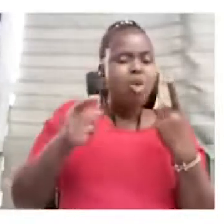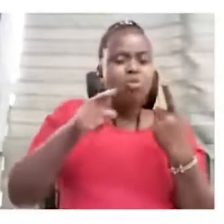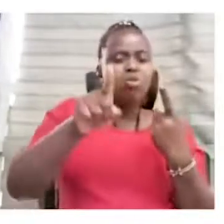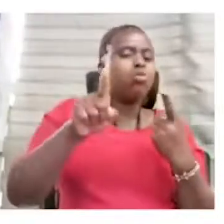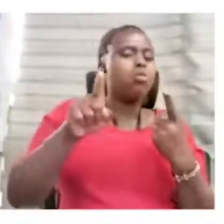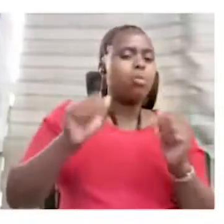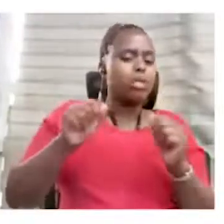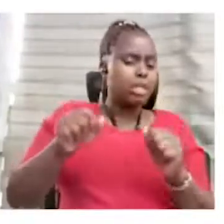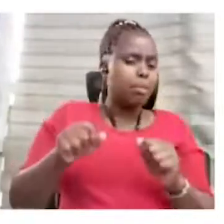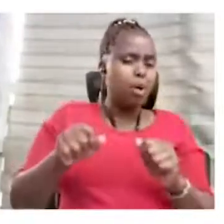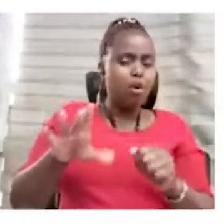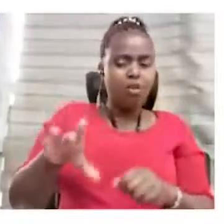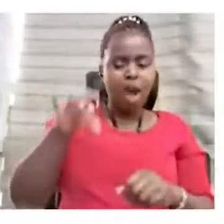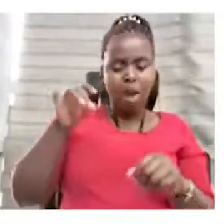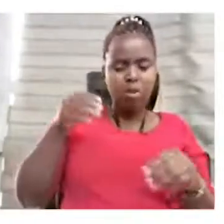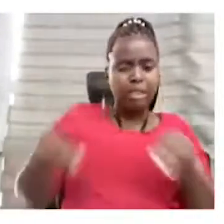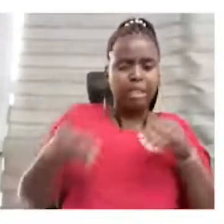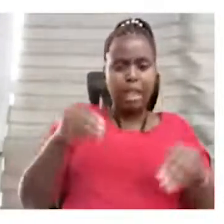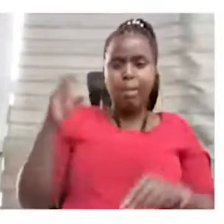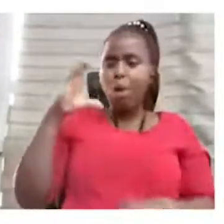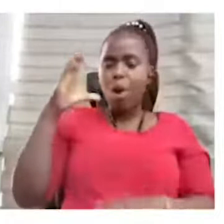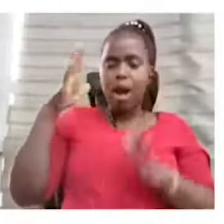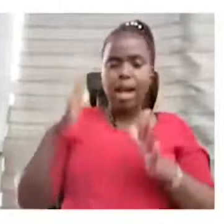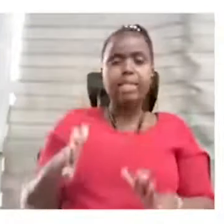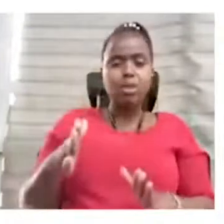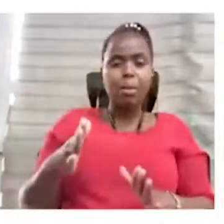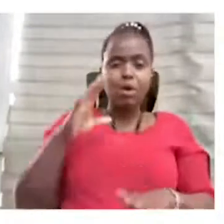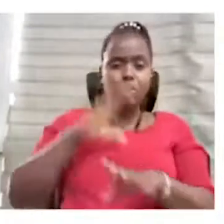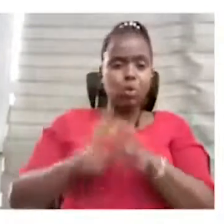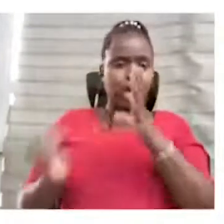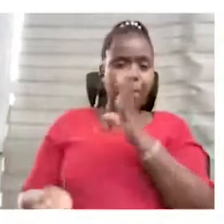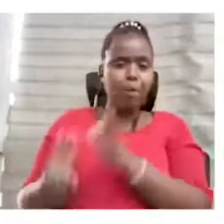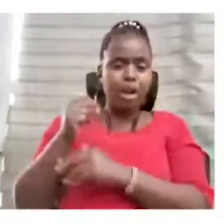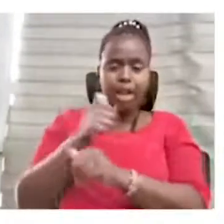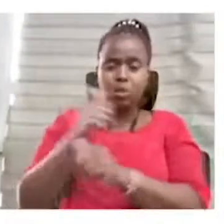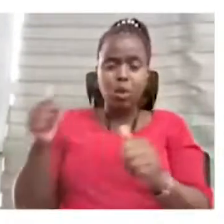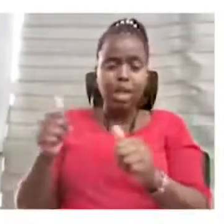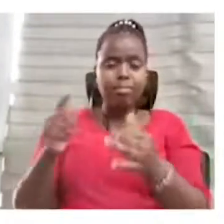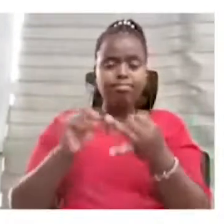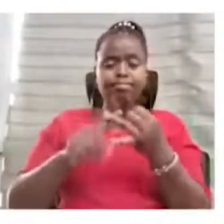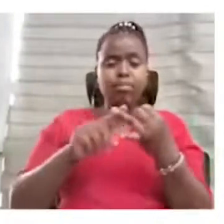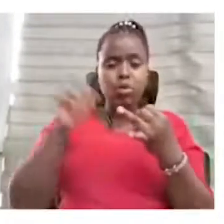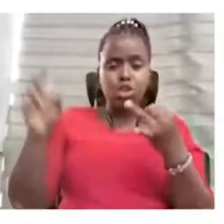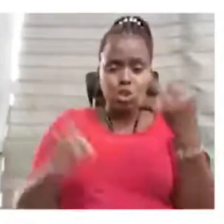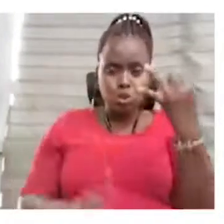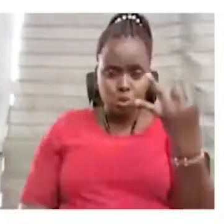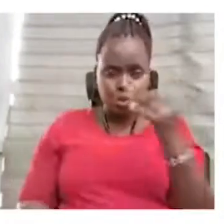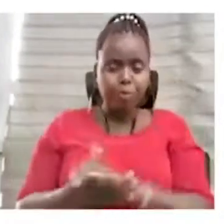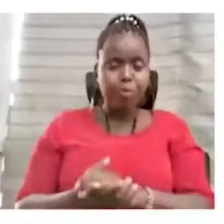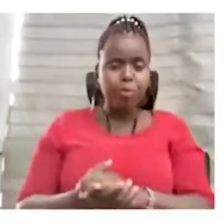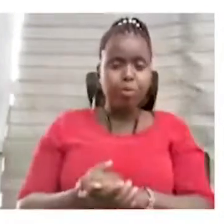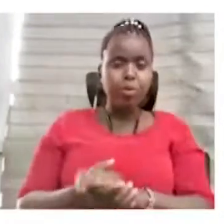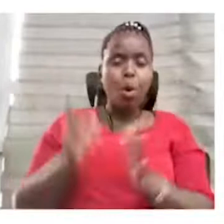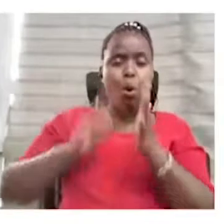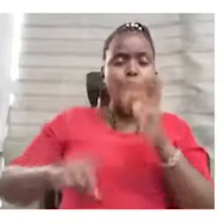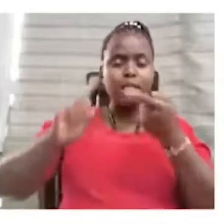the disabled customers to test your products with? That's the one question. And the other is, what standards do you use, and